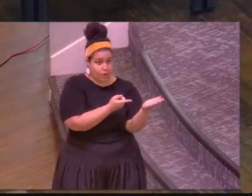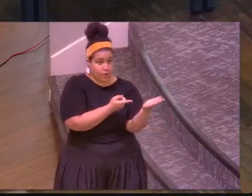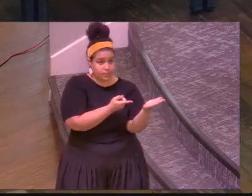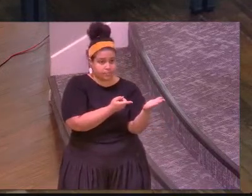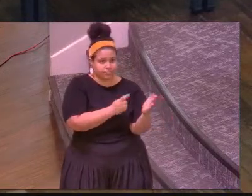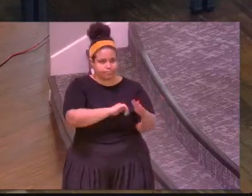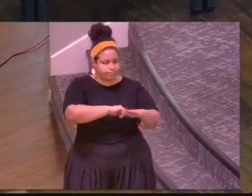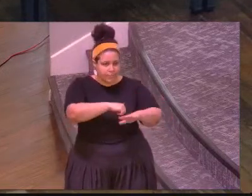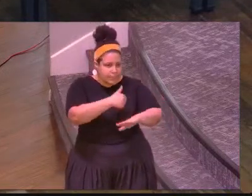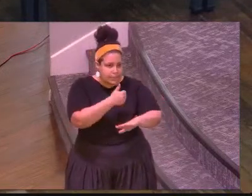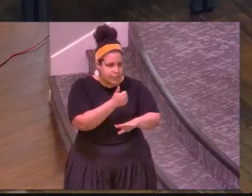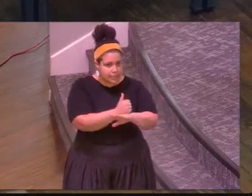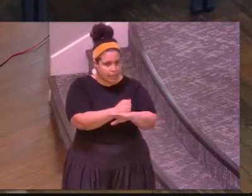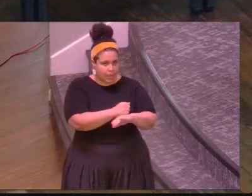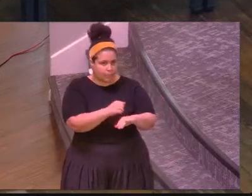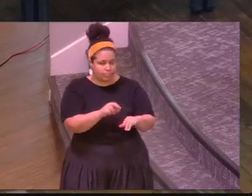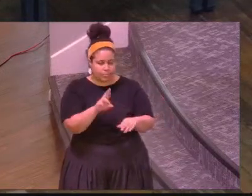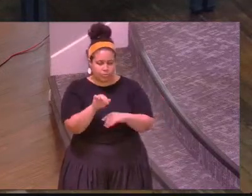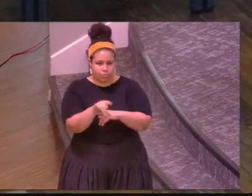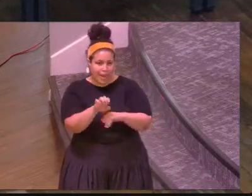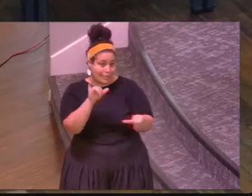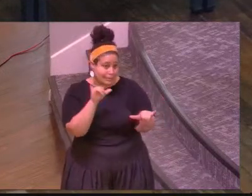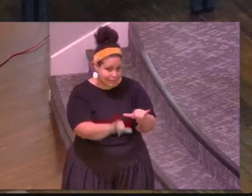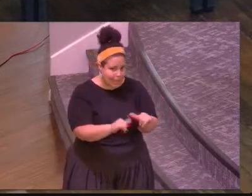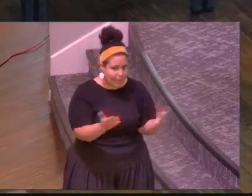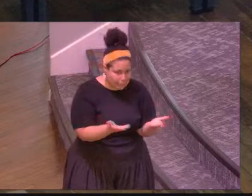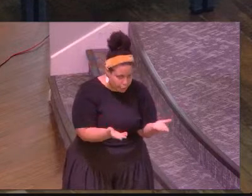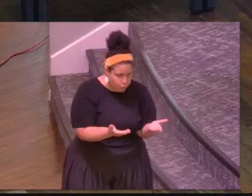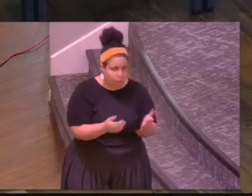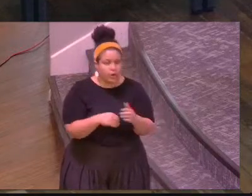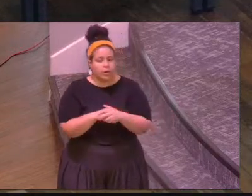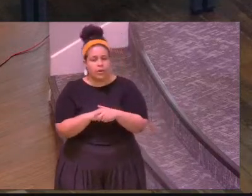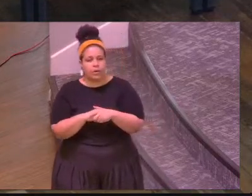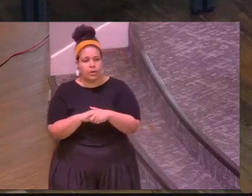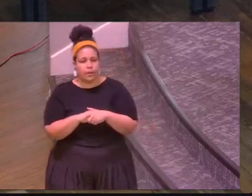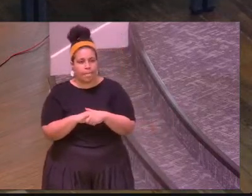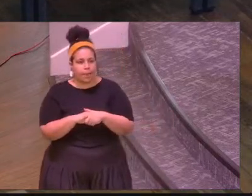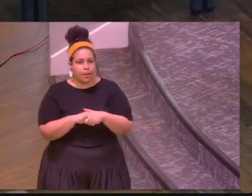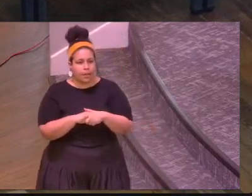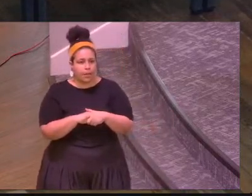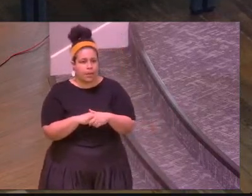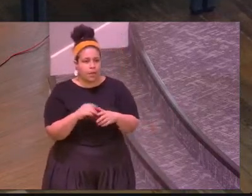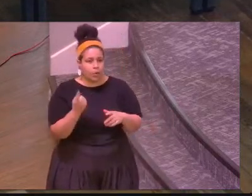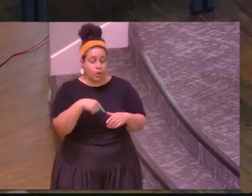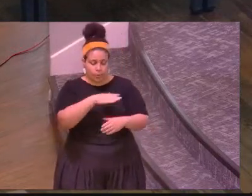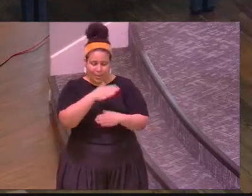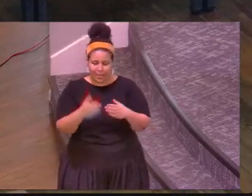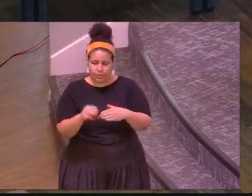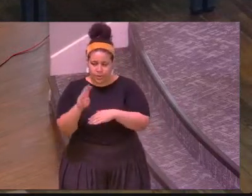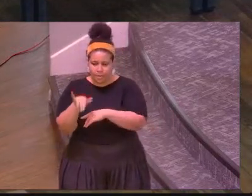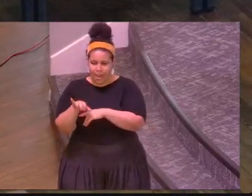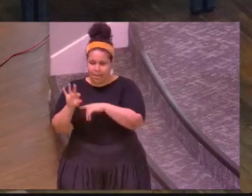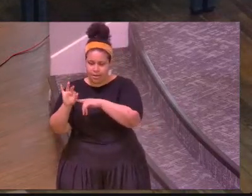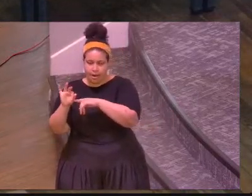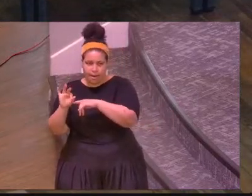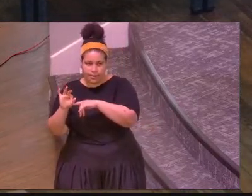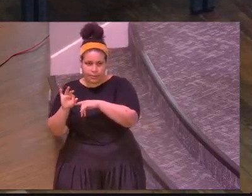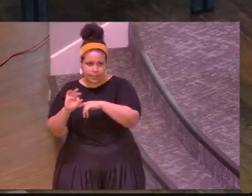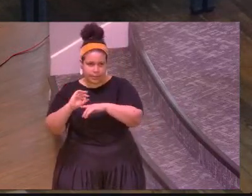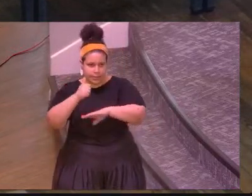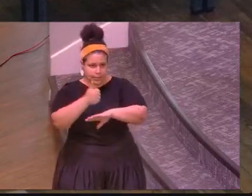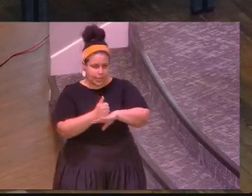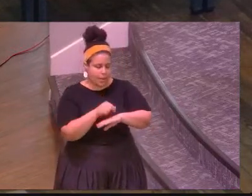rates today, and that'll be the final step. And then, of course, we'll be closing on May 19th, and the funds will be in place, and you can start